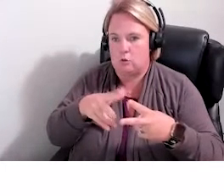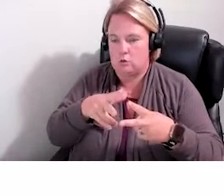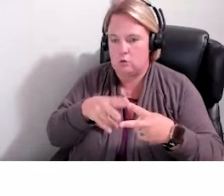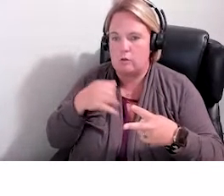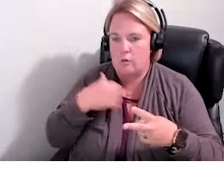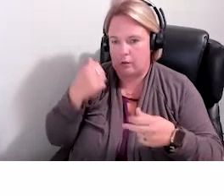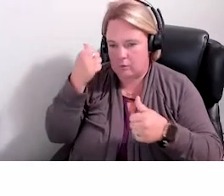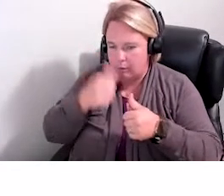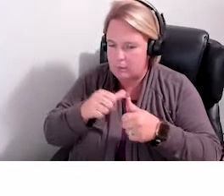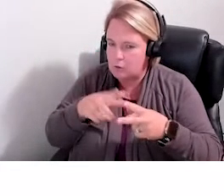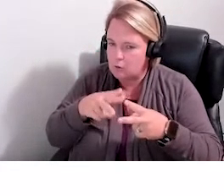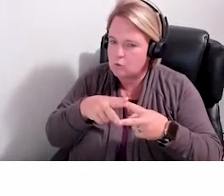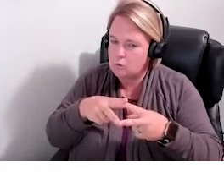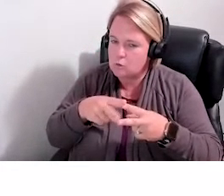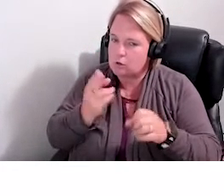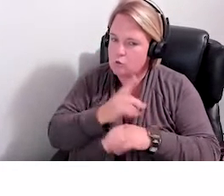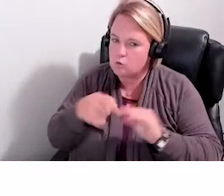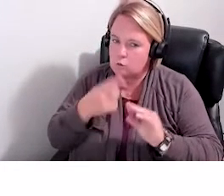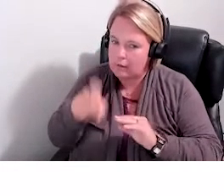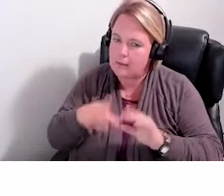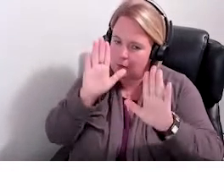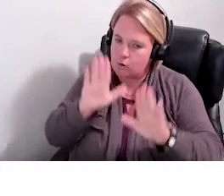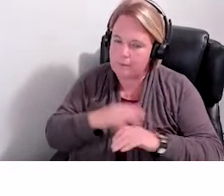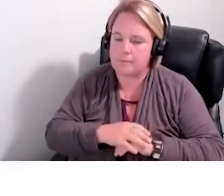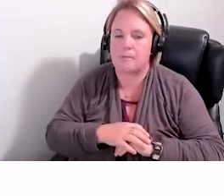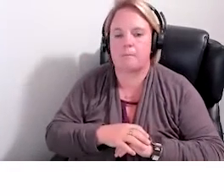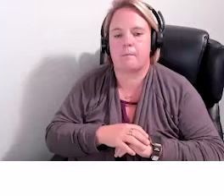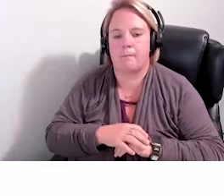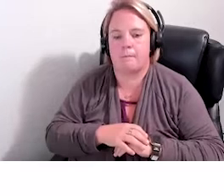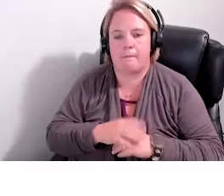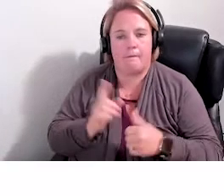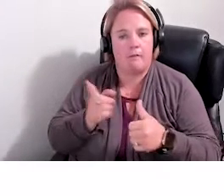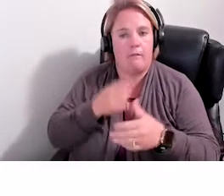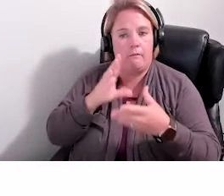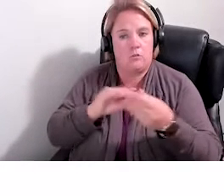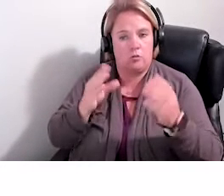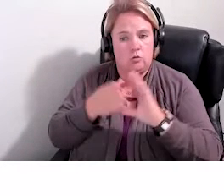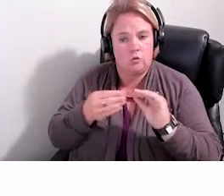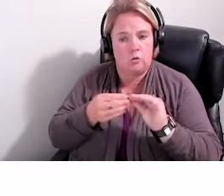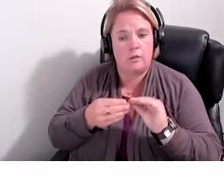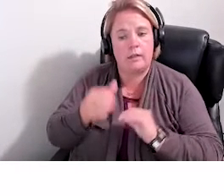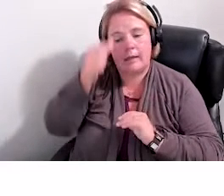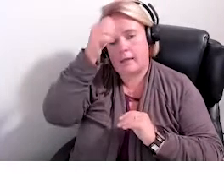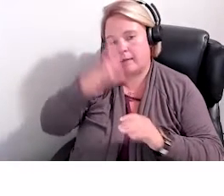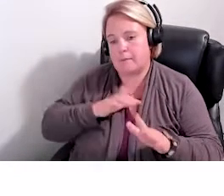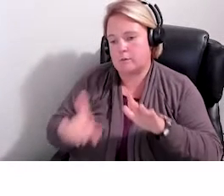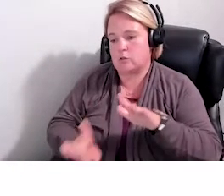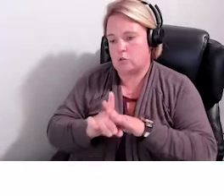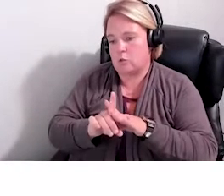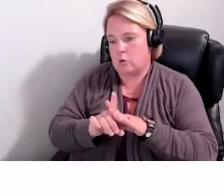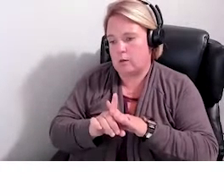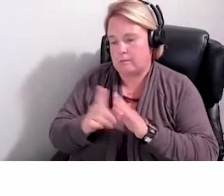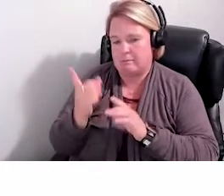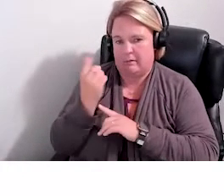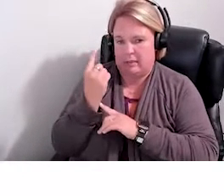it's going to be great, right? So the first story, I had a gentleman come into my office just before school started